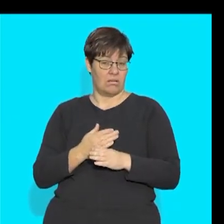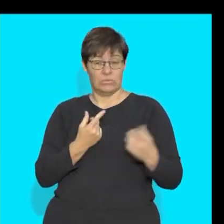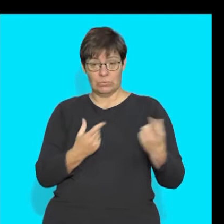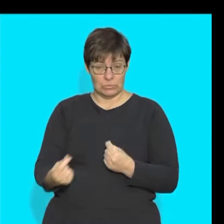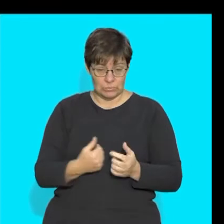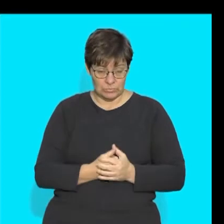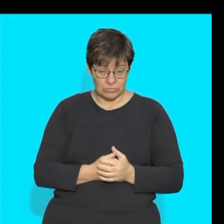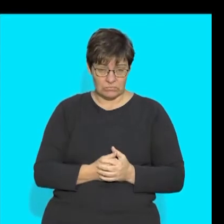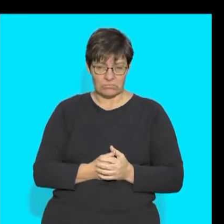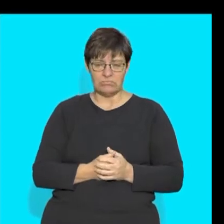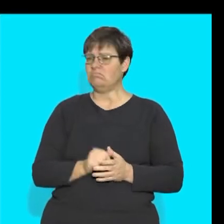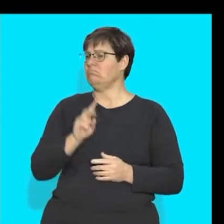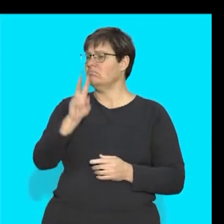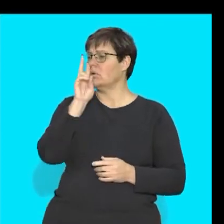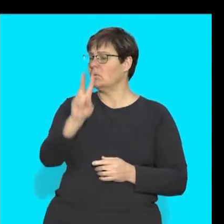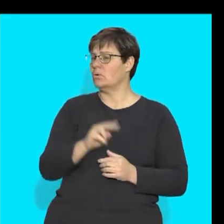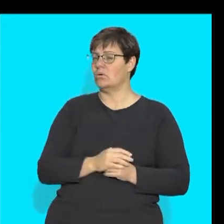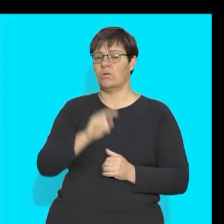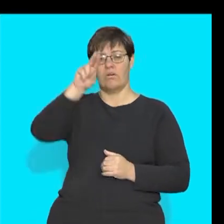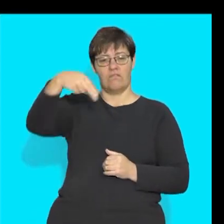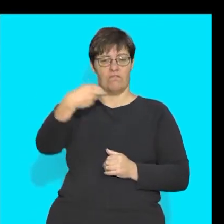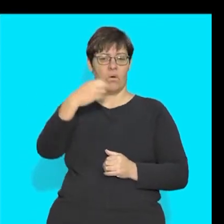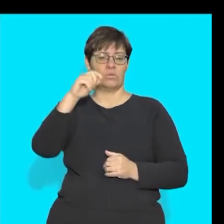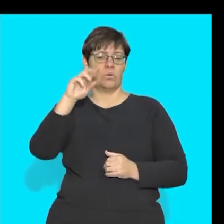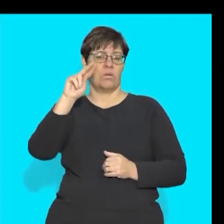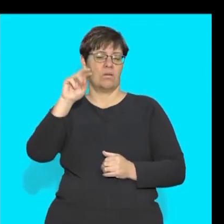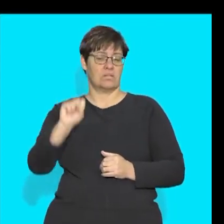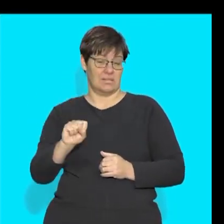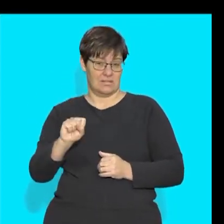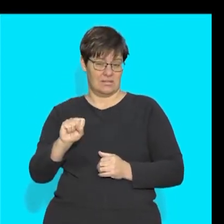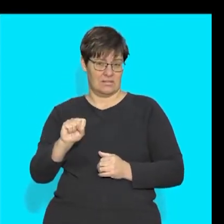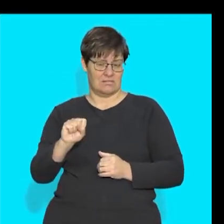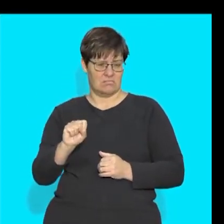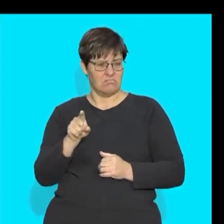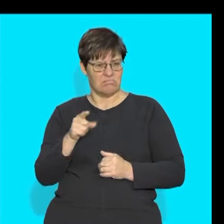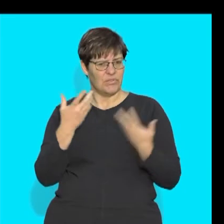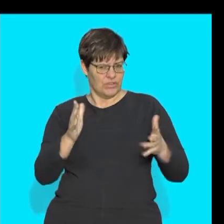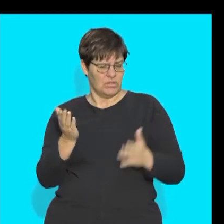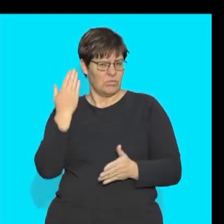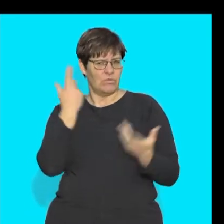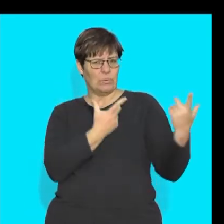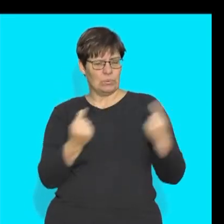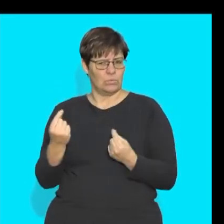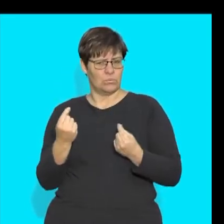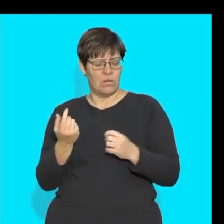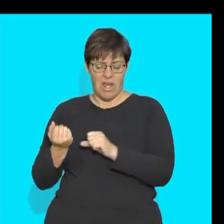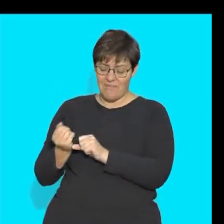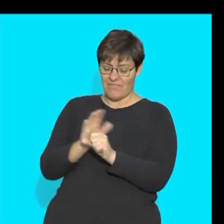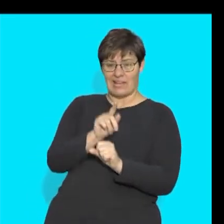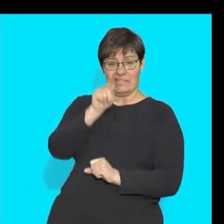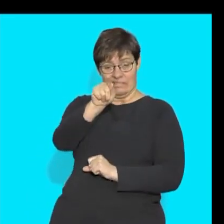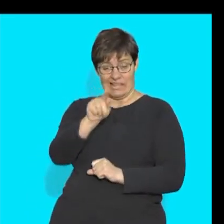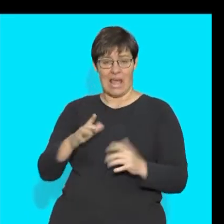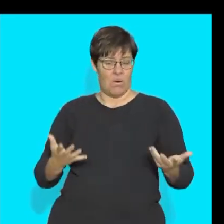quite important. We're going to look at photons. Now, this is all things we've done before, okay, and how they affect the